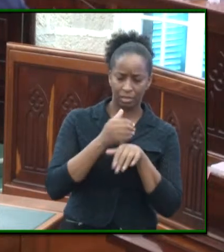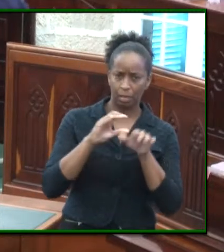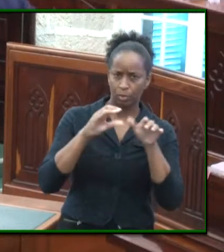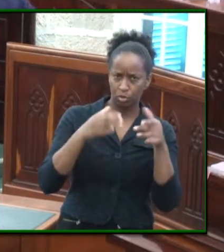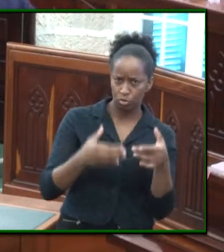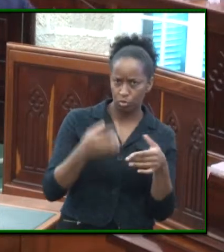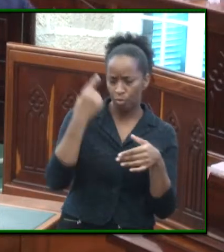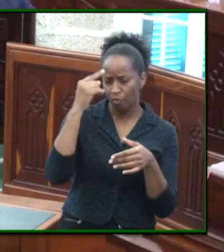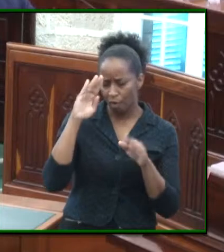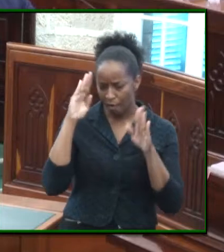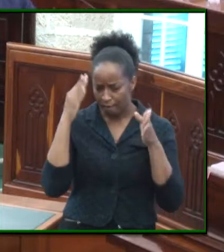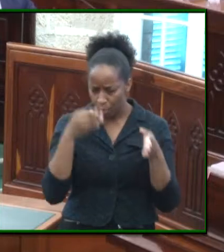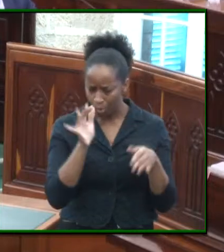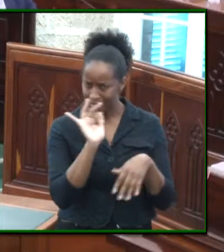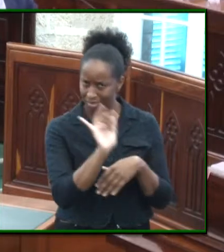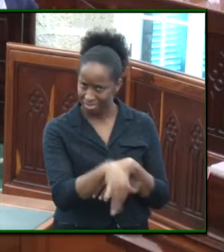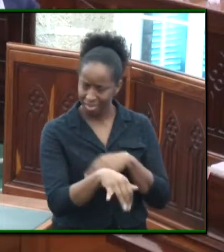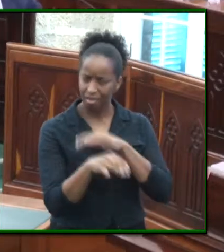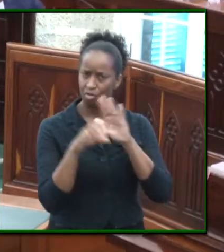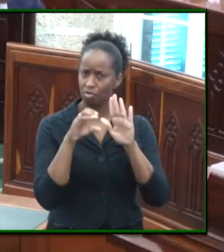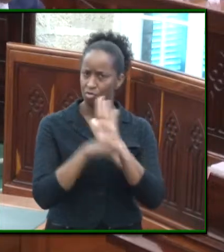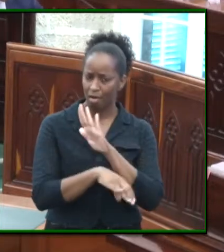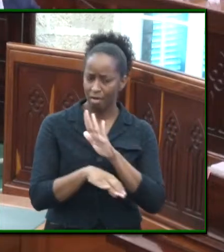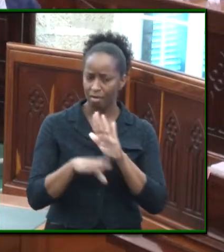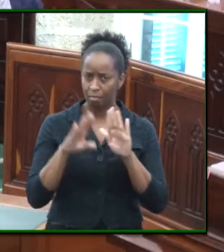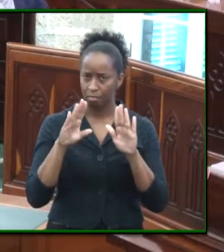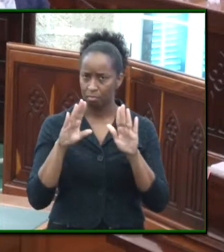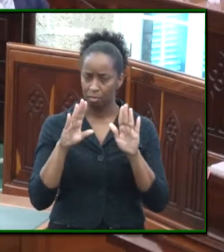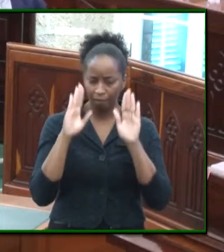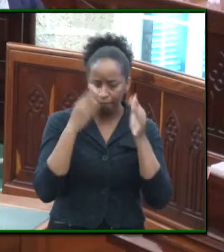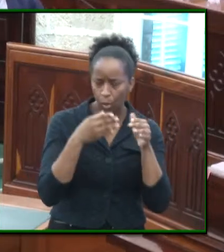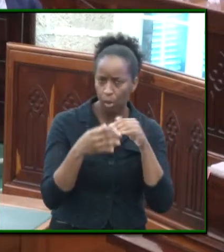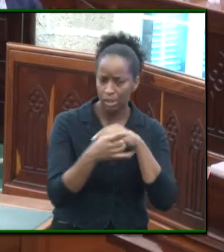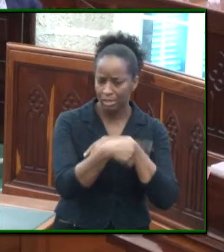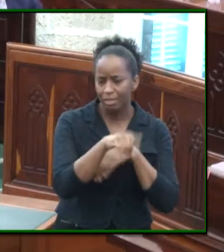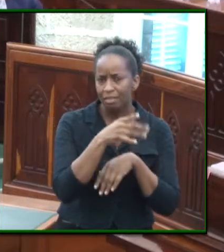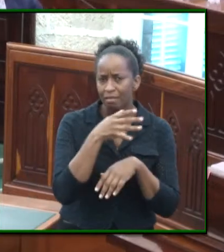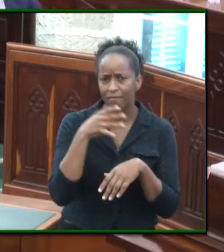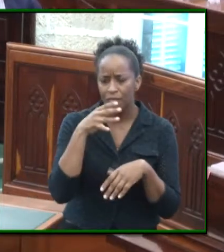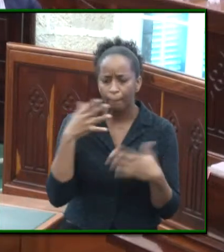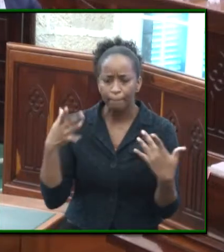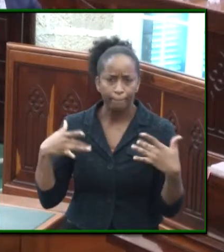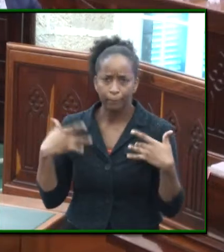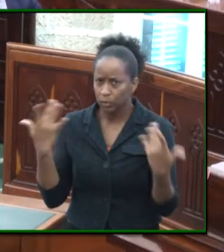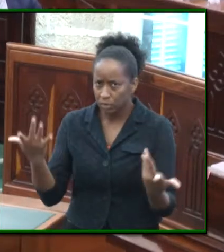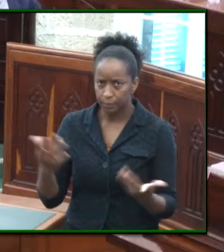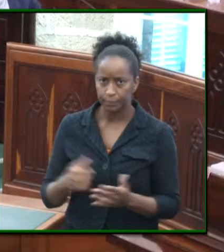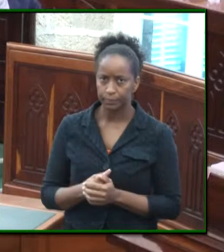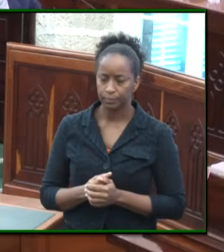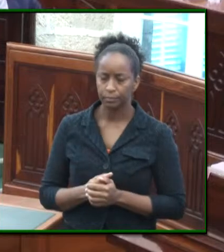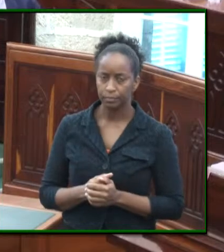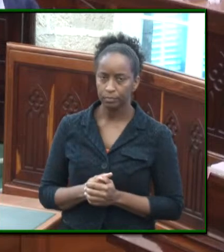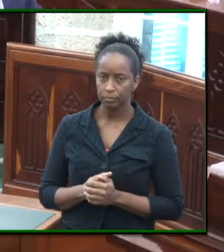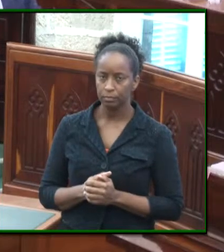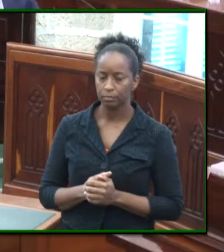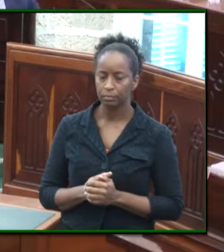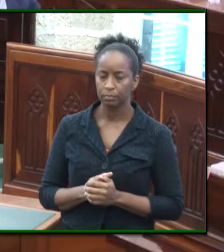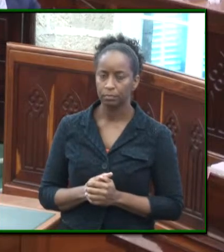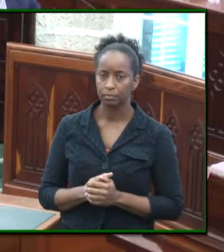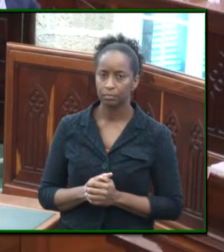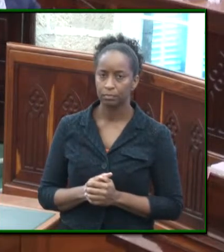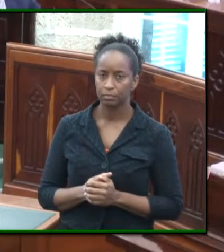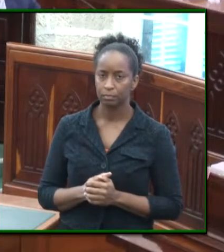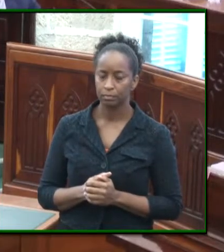this query. Thank you, Andrew. In respect of the whole question of